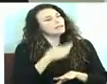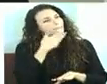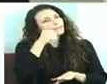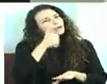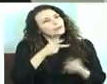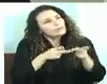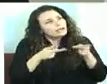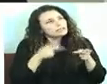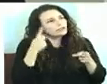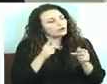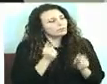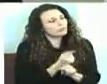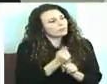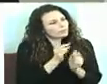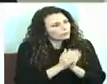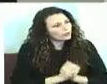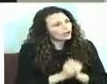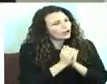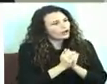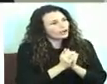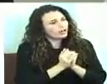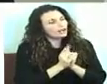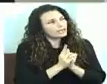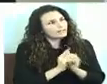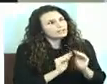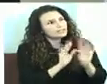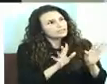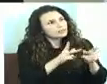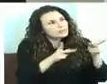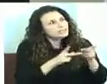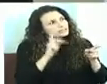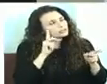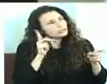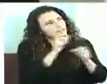to be able to imagine and visualize effectively.